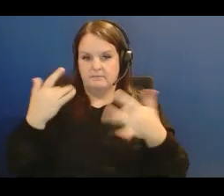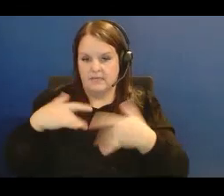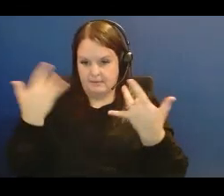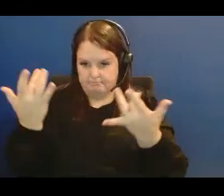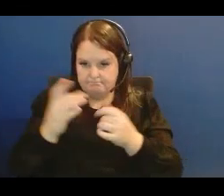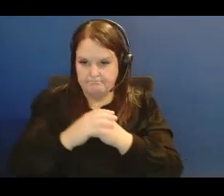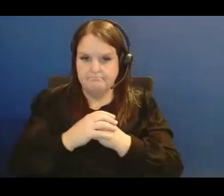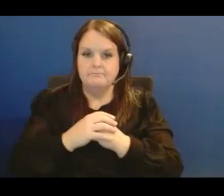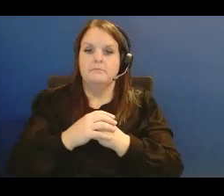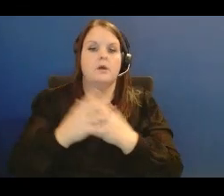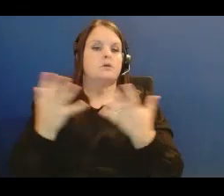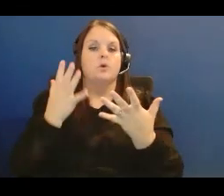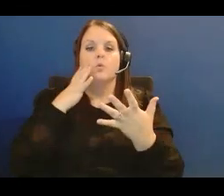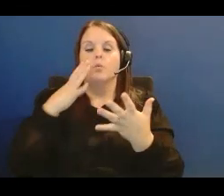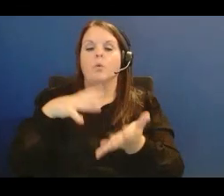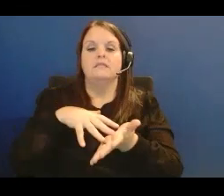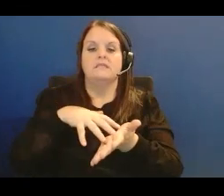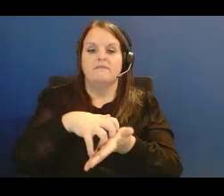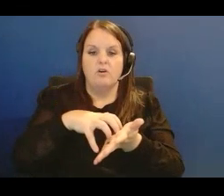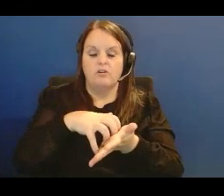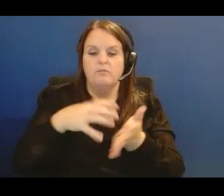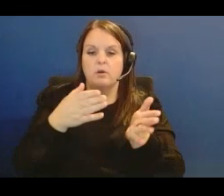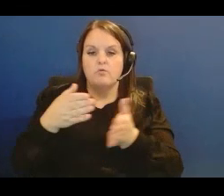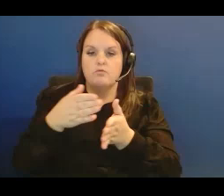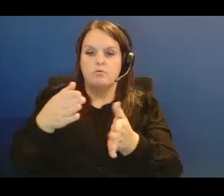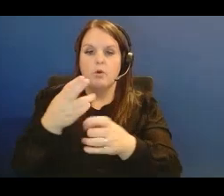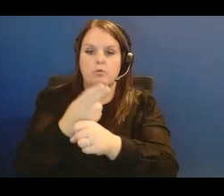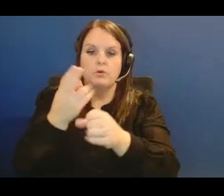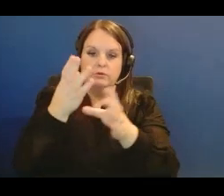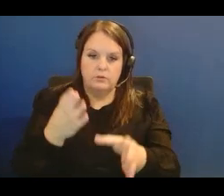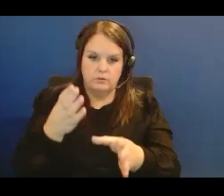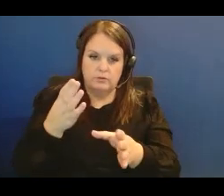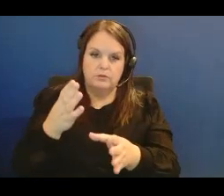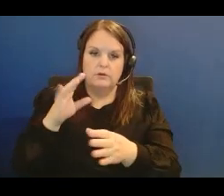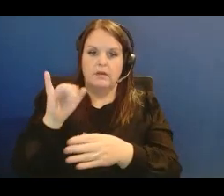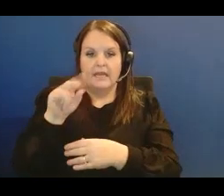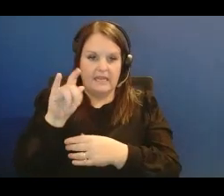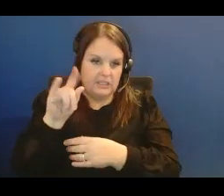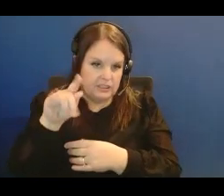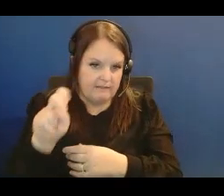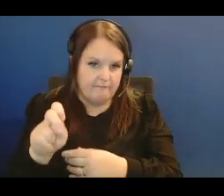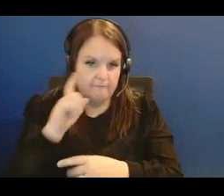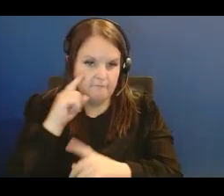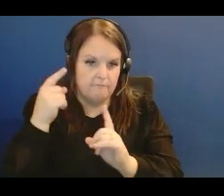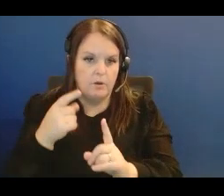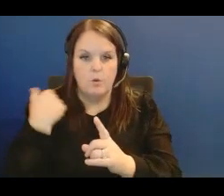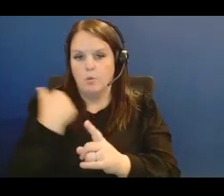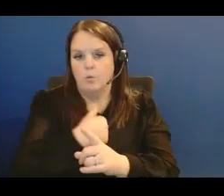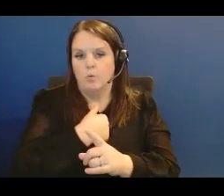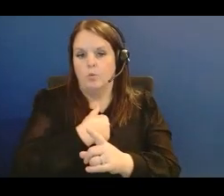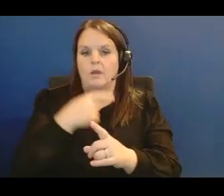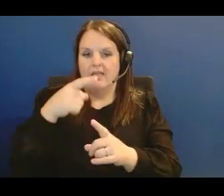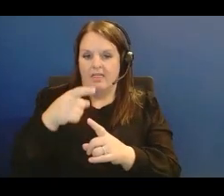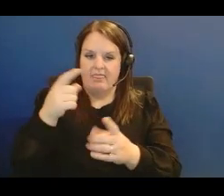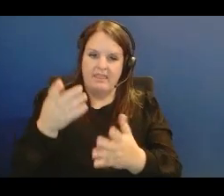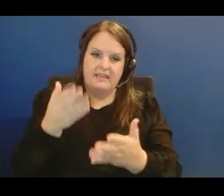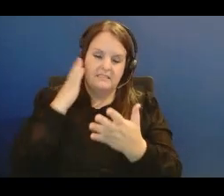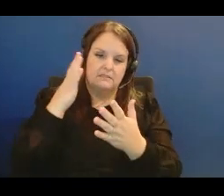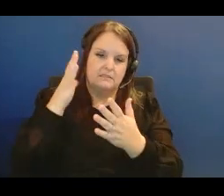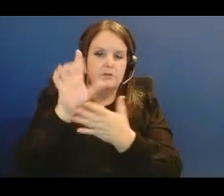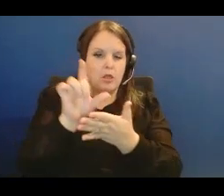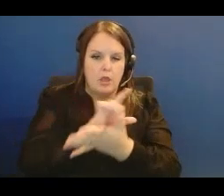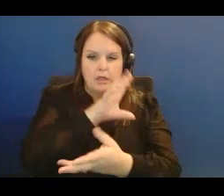So what is the NOMHE's Vulnerable Road User Initiative? This initiative is a